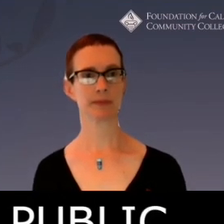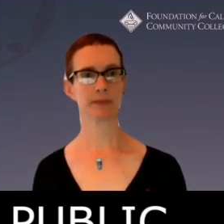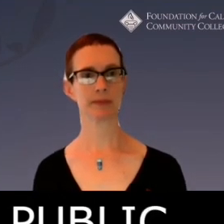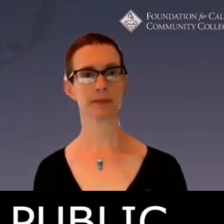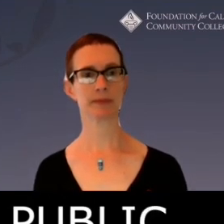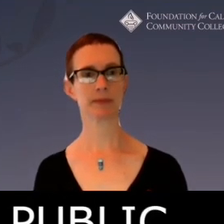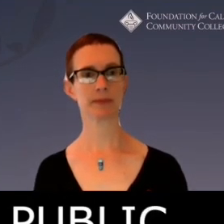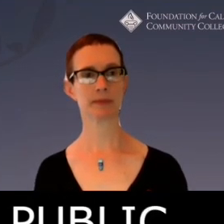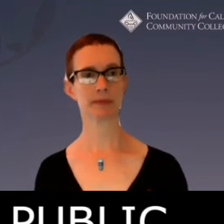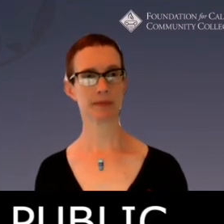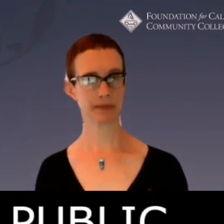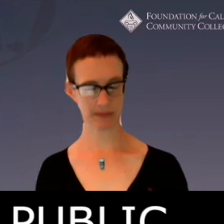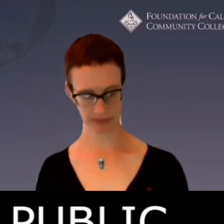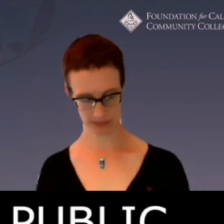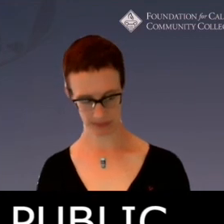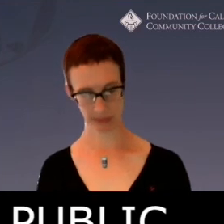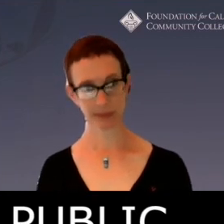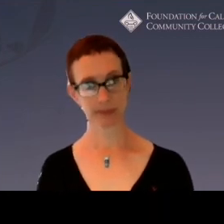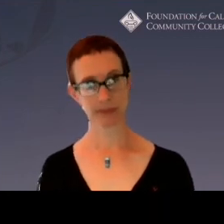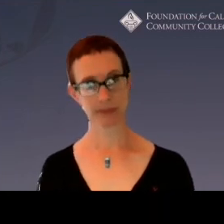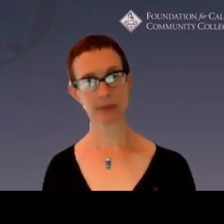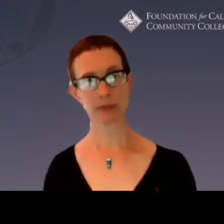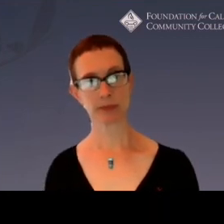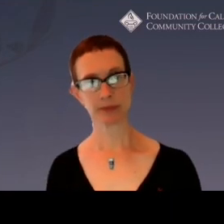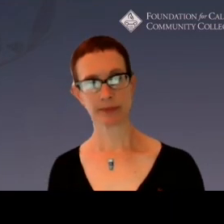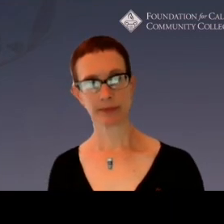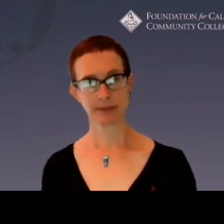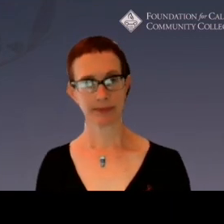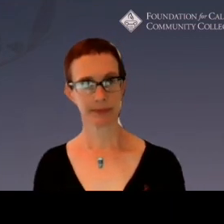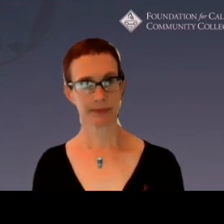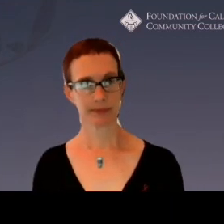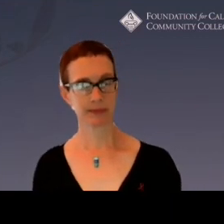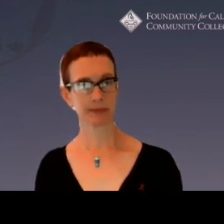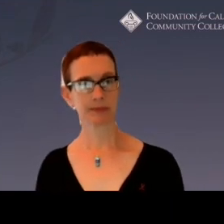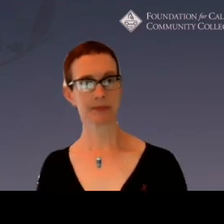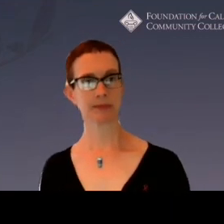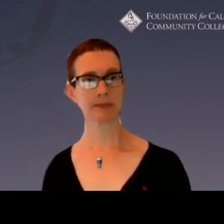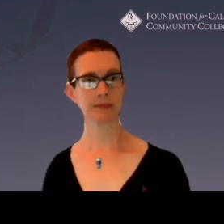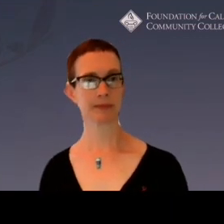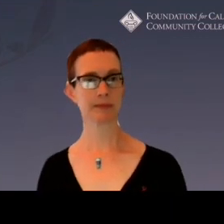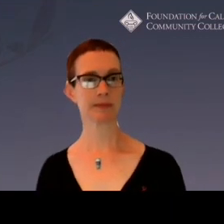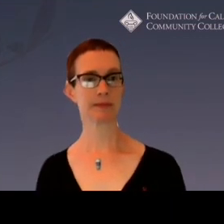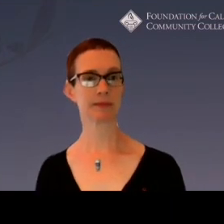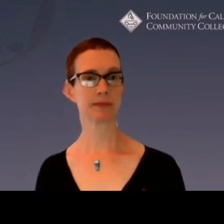think? Okay. Yes. Okay, so we would have to select one of the